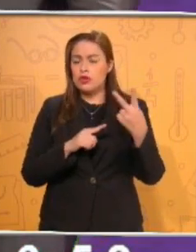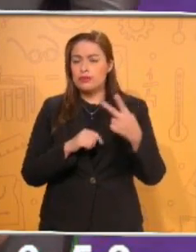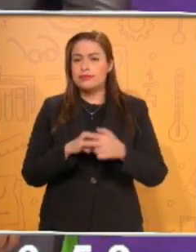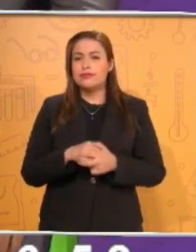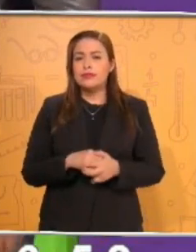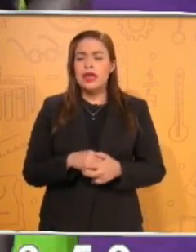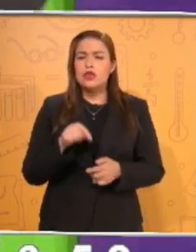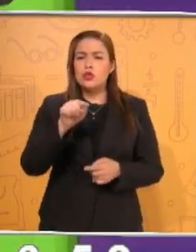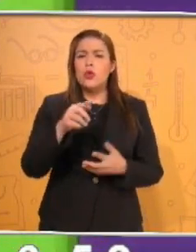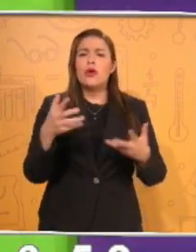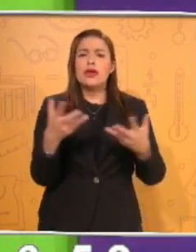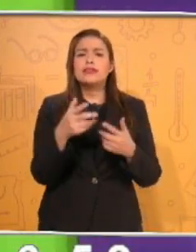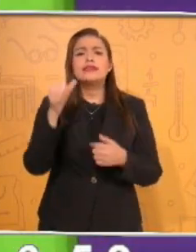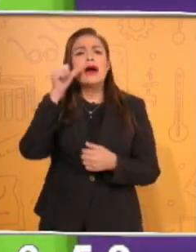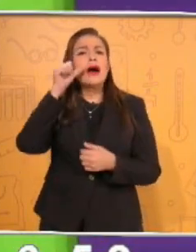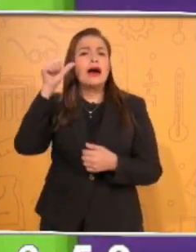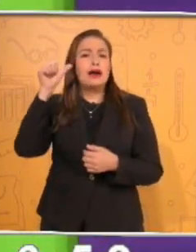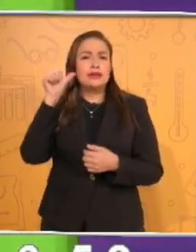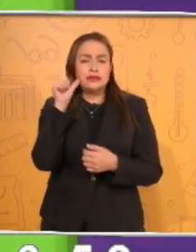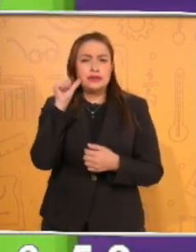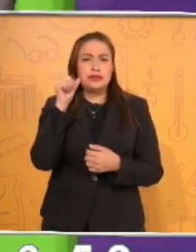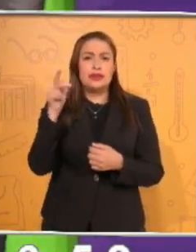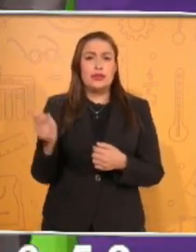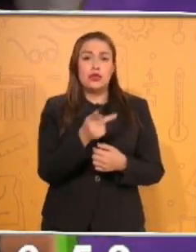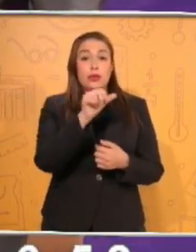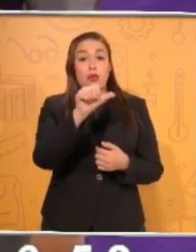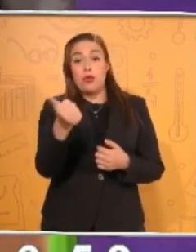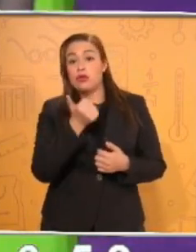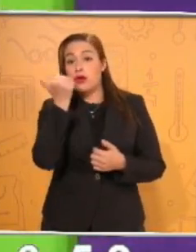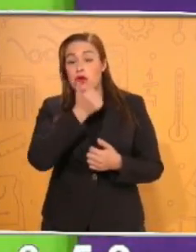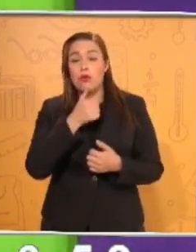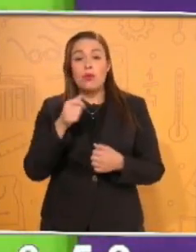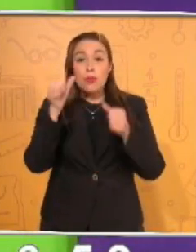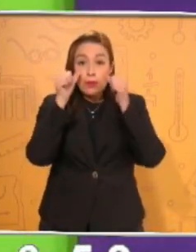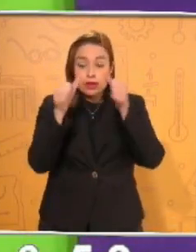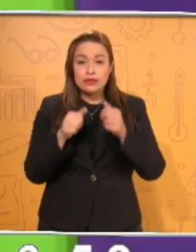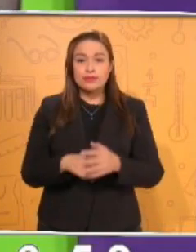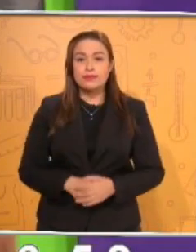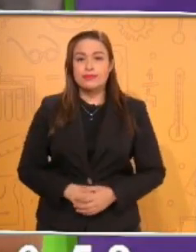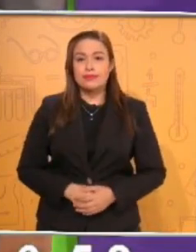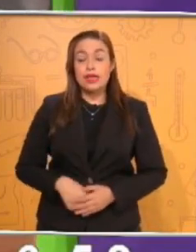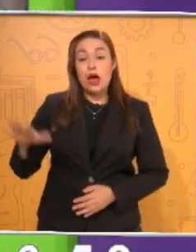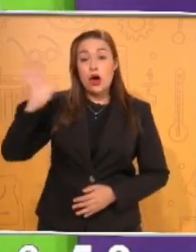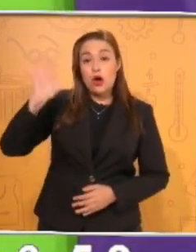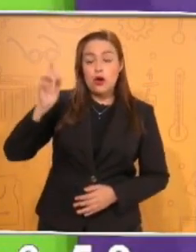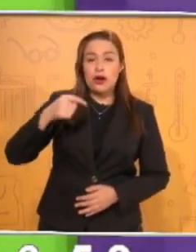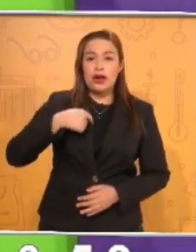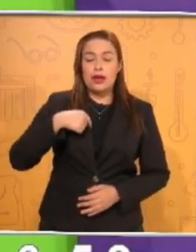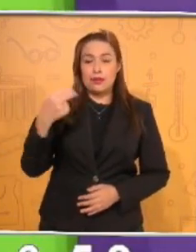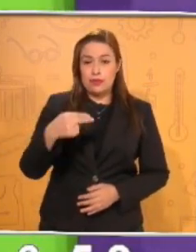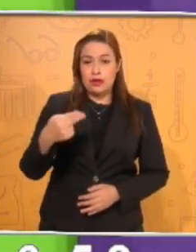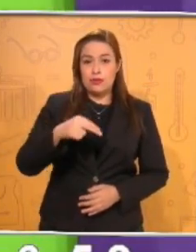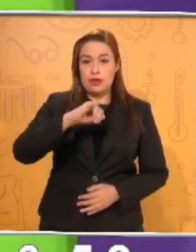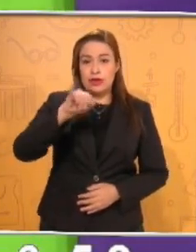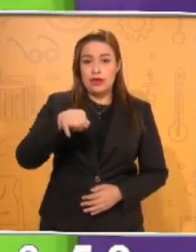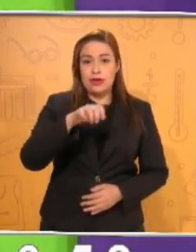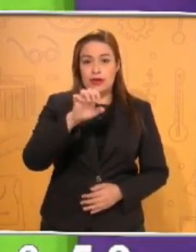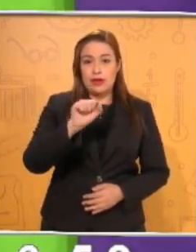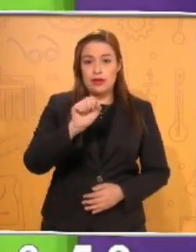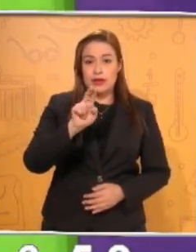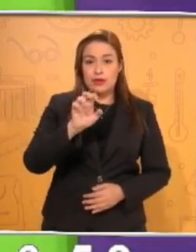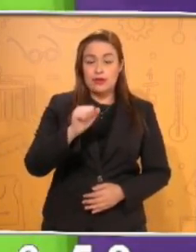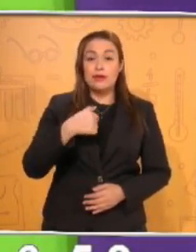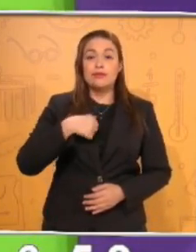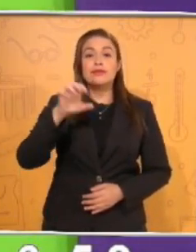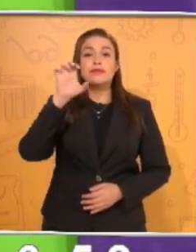doing yesterday? Another student, pay attention. Hi, my name is Jesus Eduardo Campos Garibay and I am from